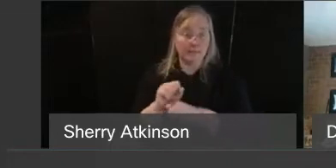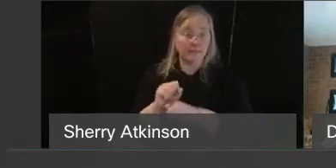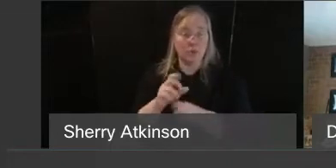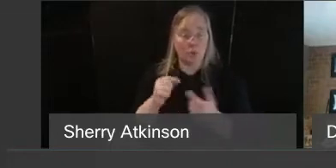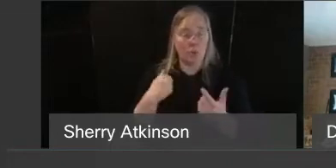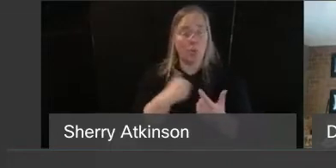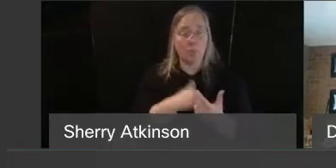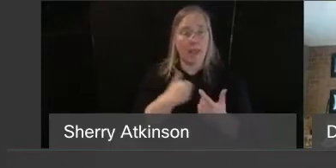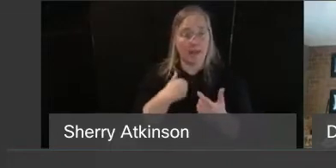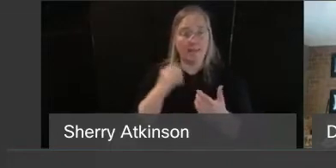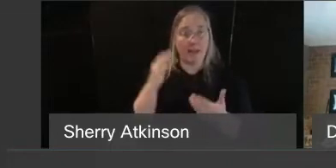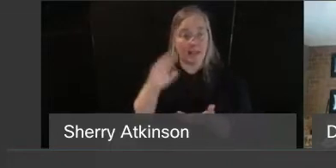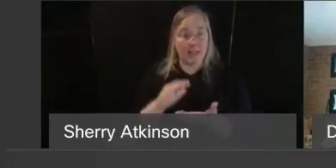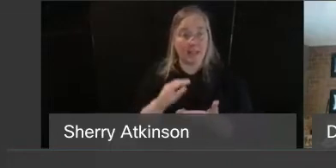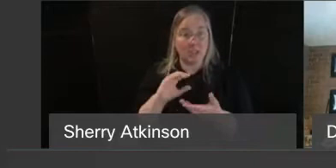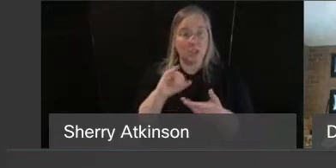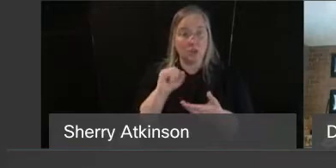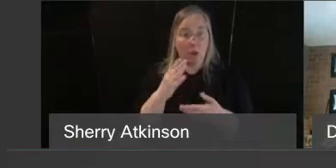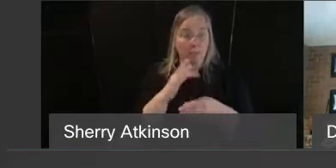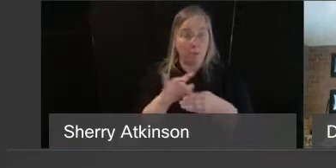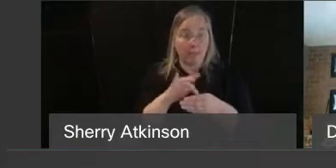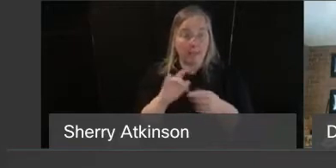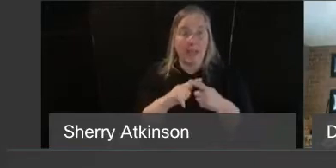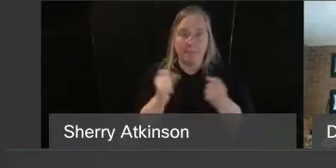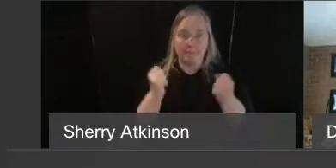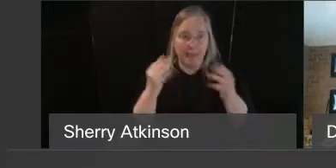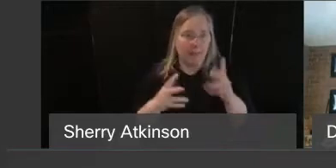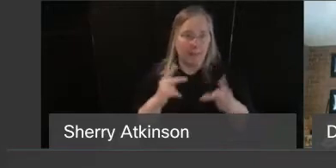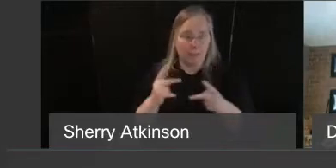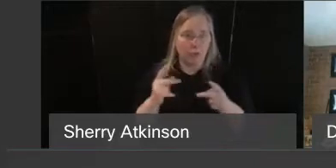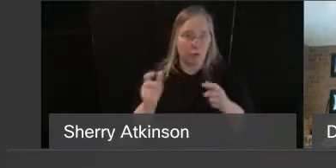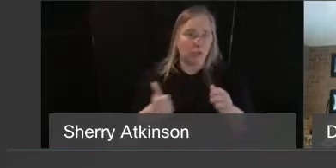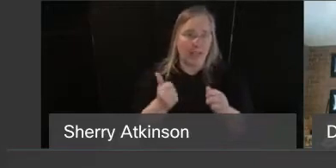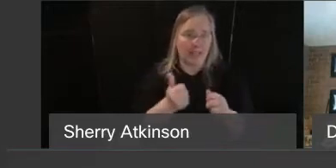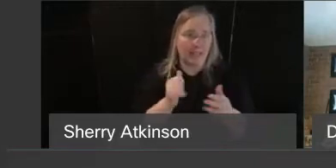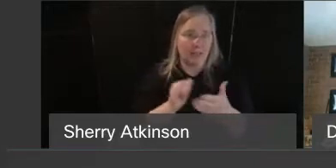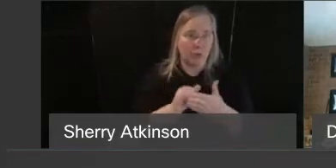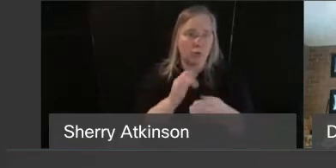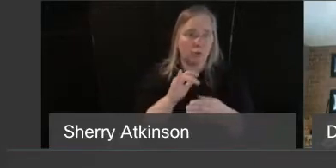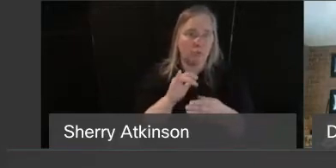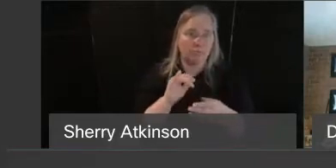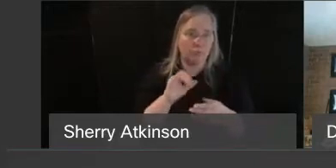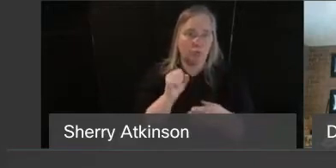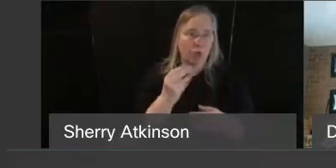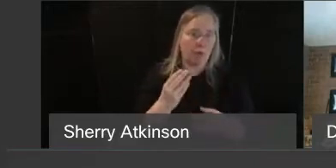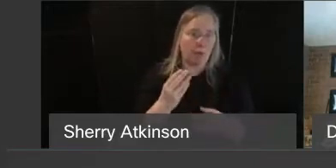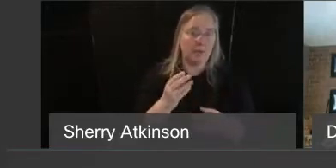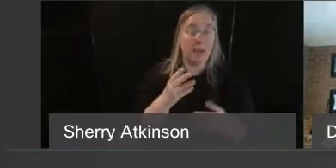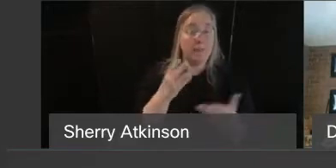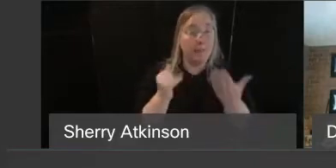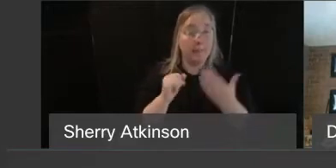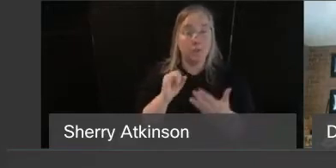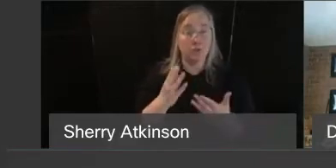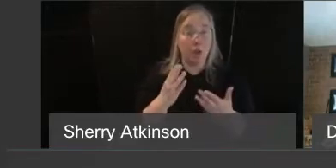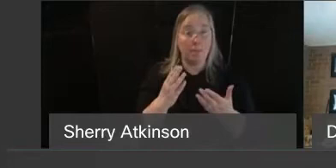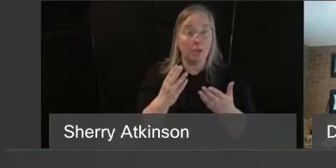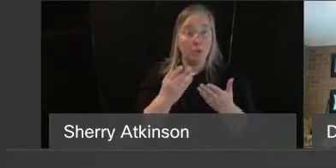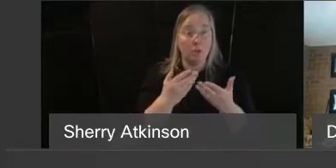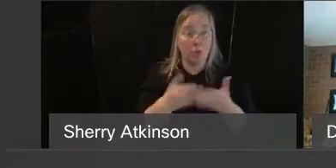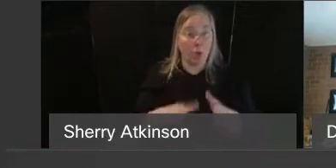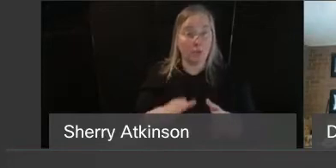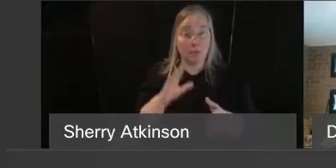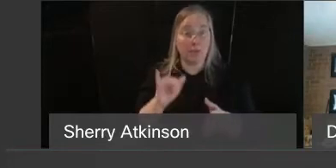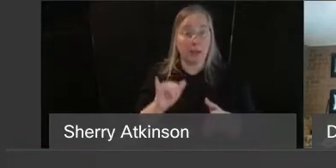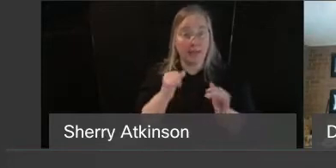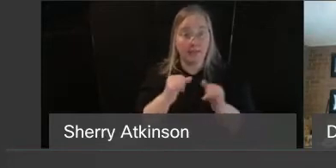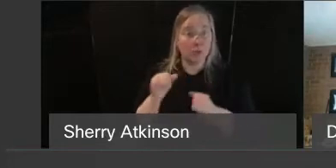job openings going forward. Again, many of those job losses or unemployed individuals were in industries such